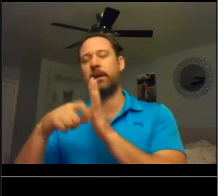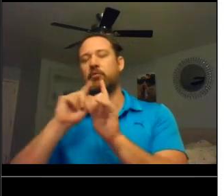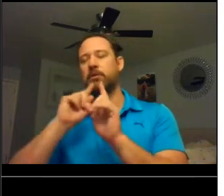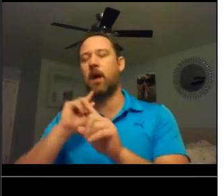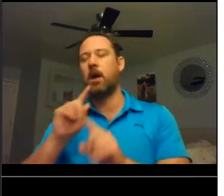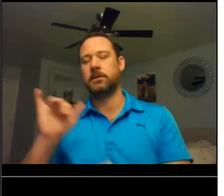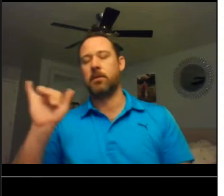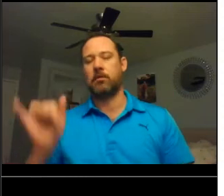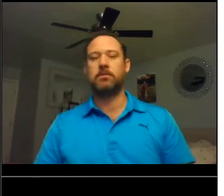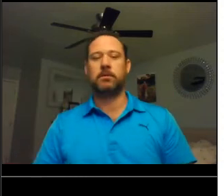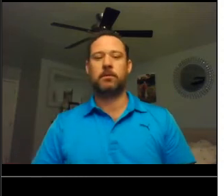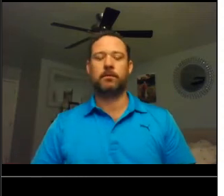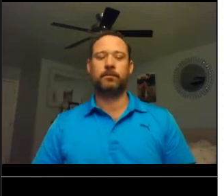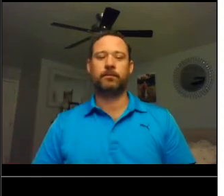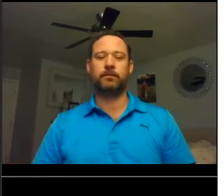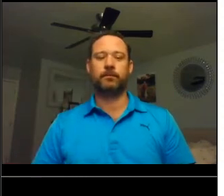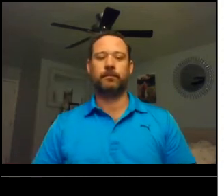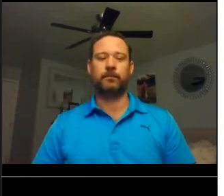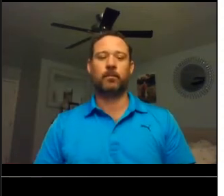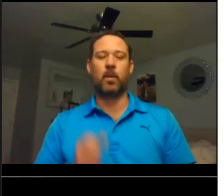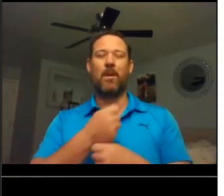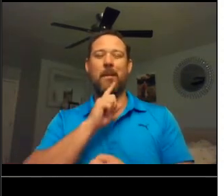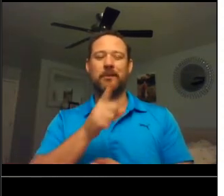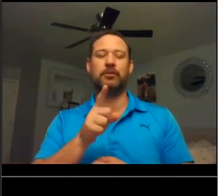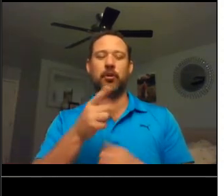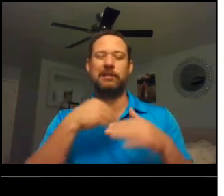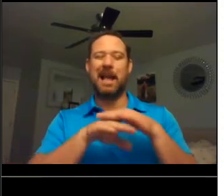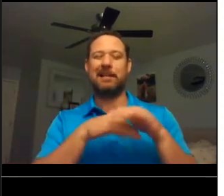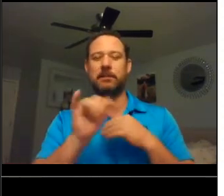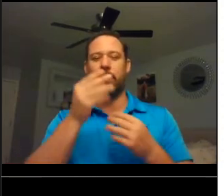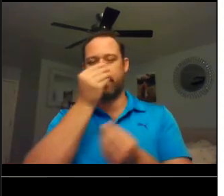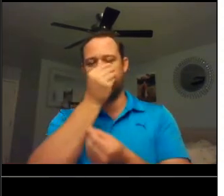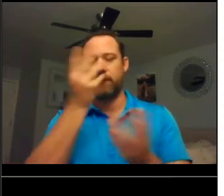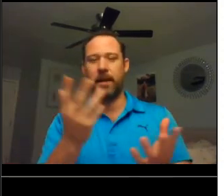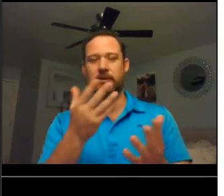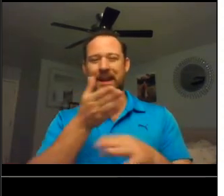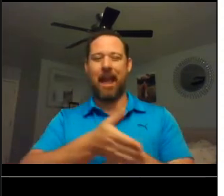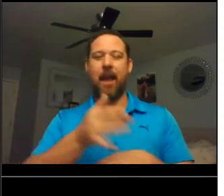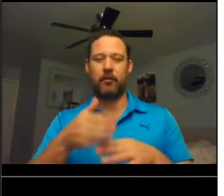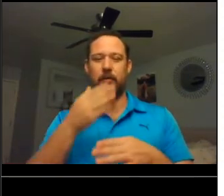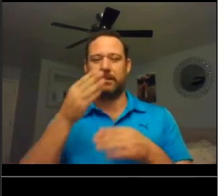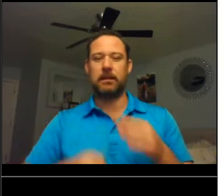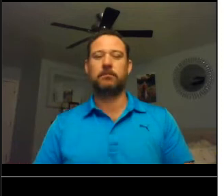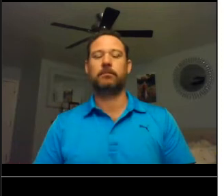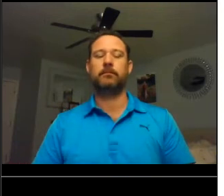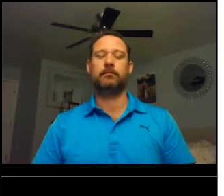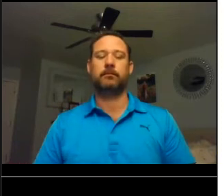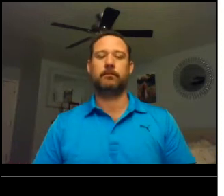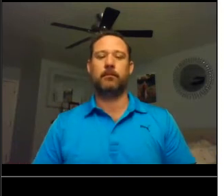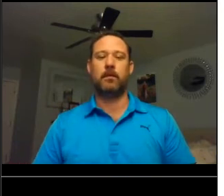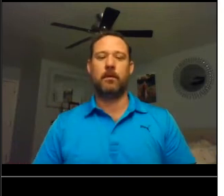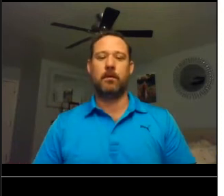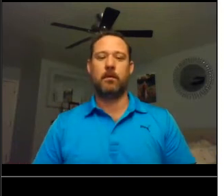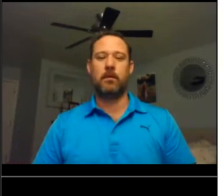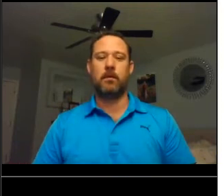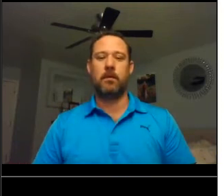So we'll do our best to make sure that there's access still to this information after this live webinar.